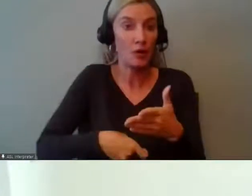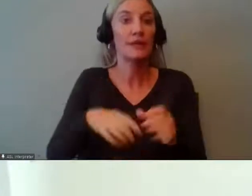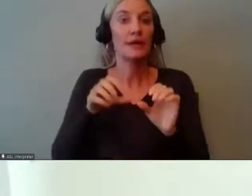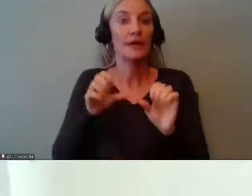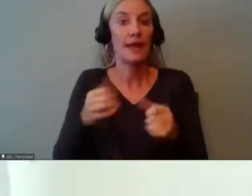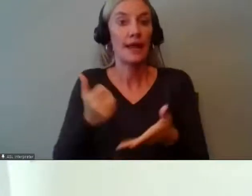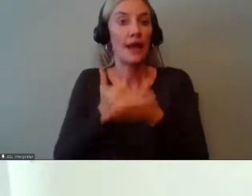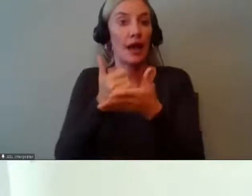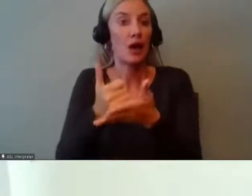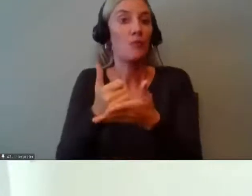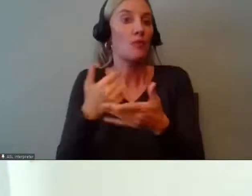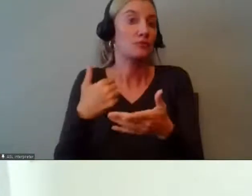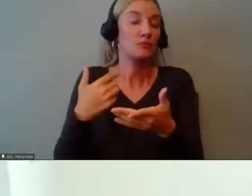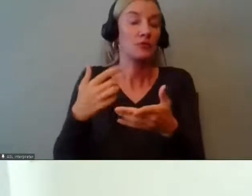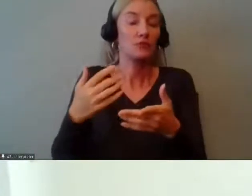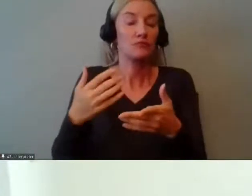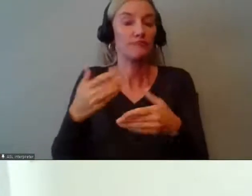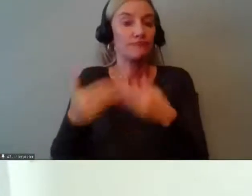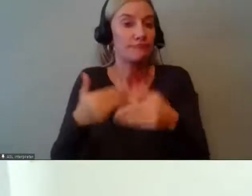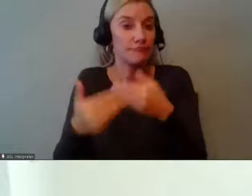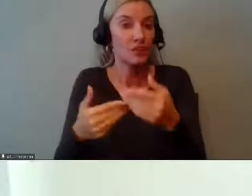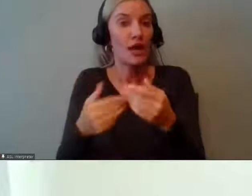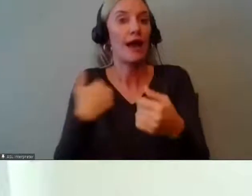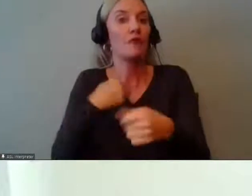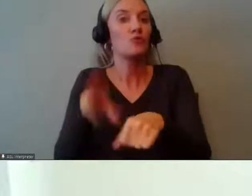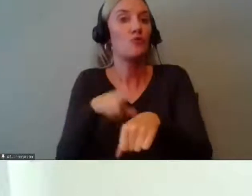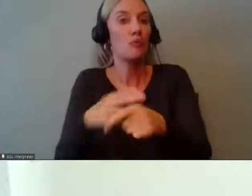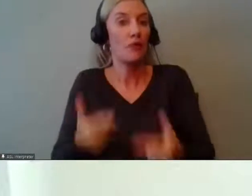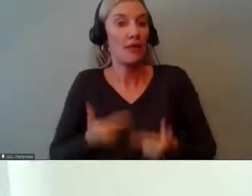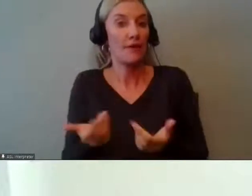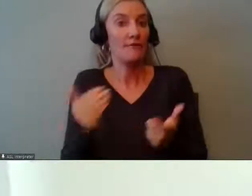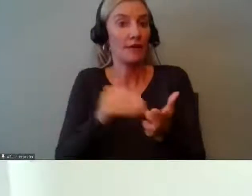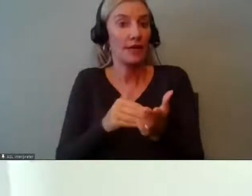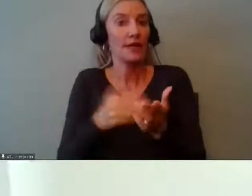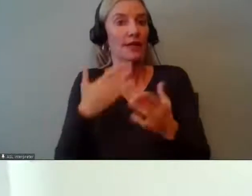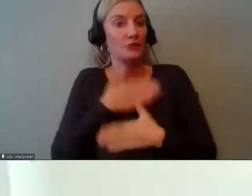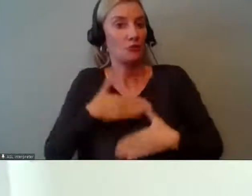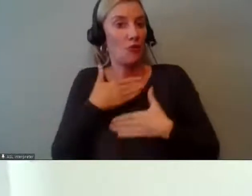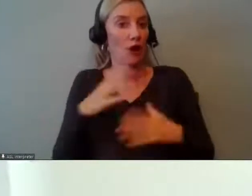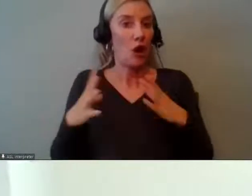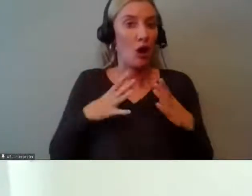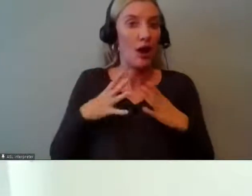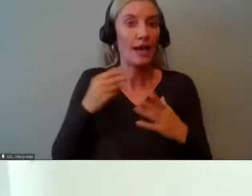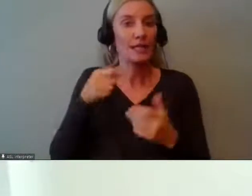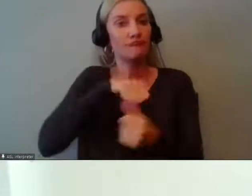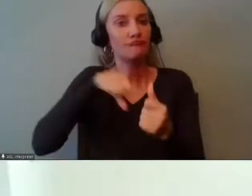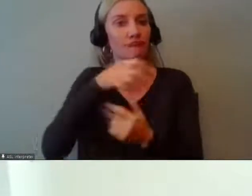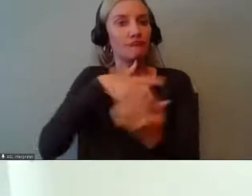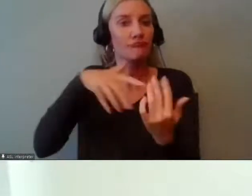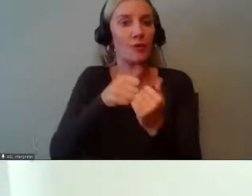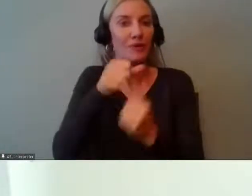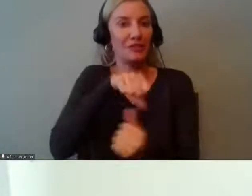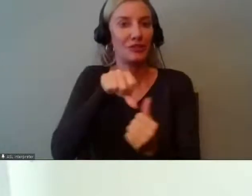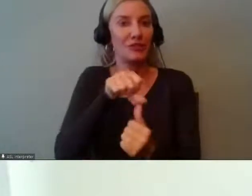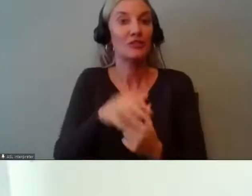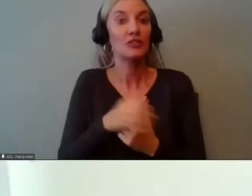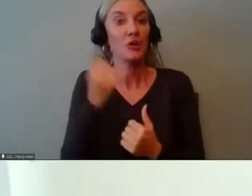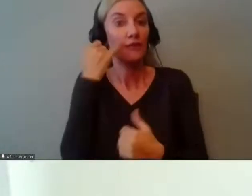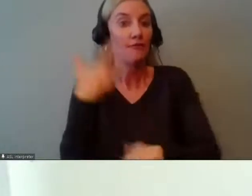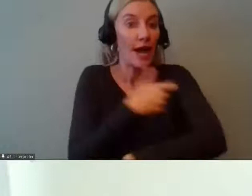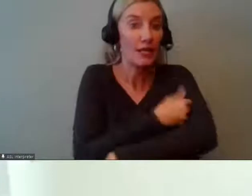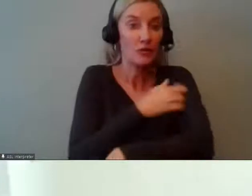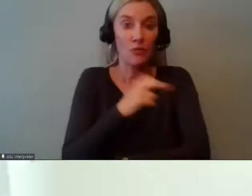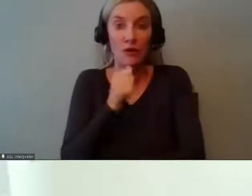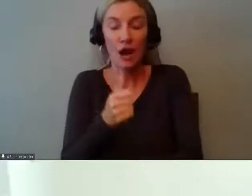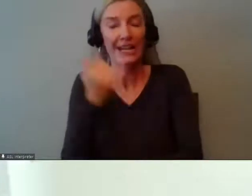normal life so we can enjoy the holidays and we can enjoy each other. In the meantime, whether vaccinated or not, if you have symptoms,